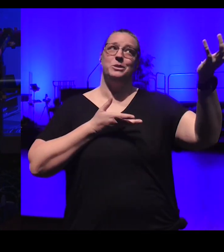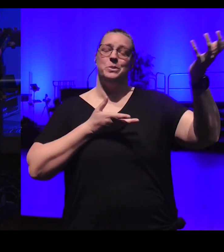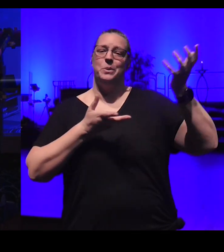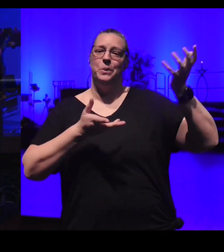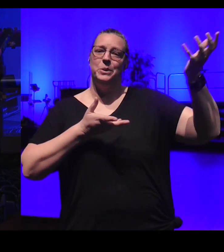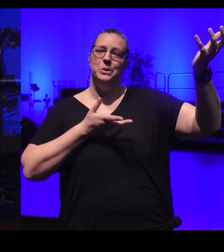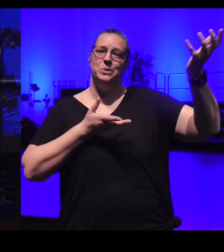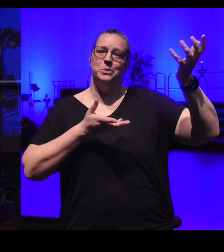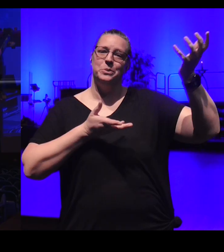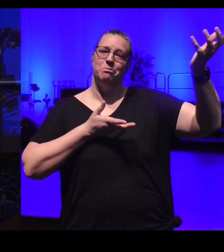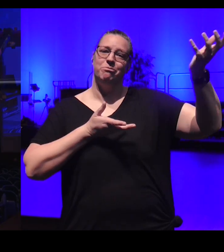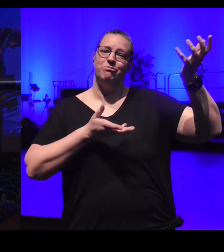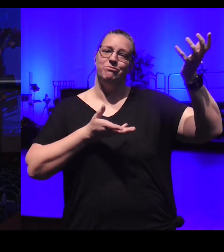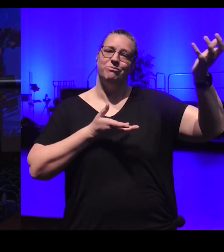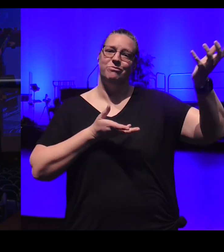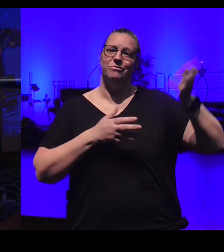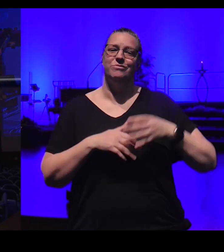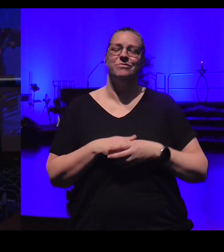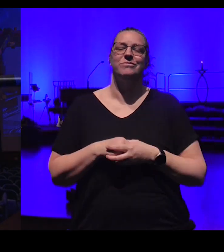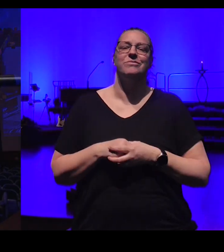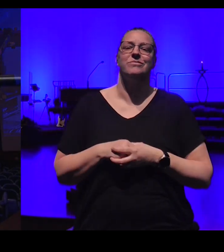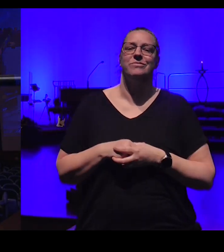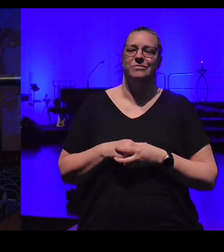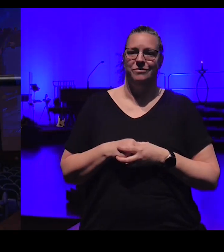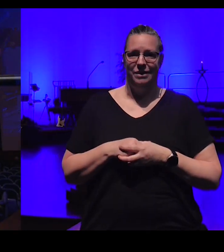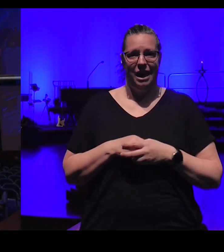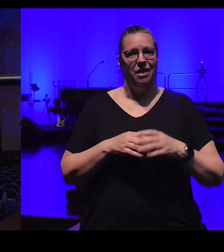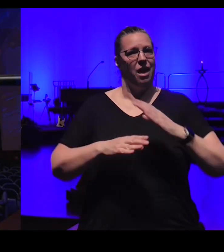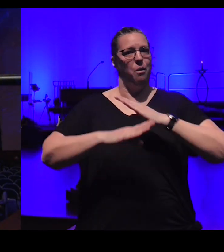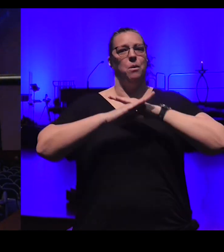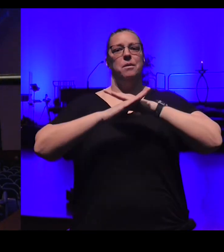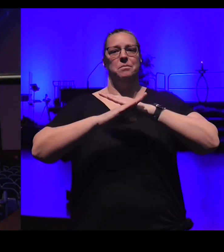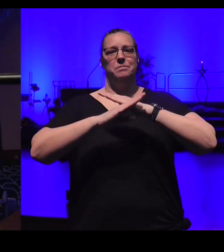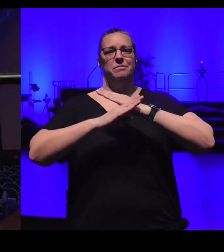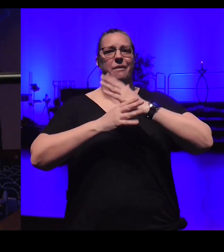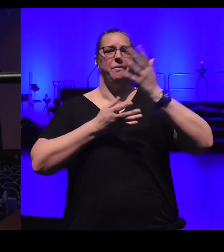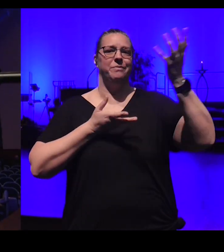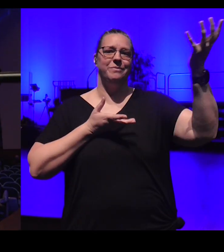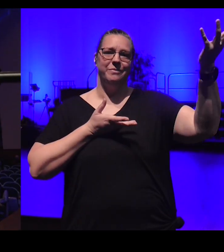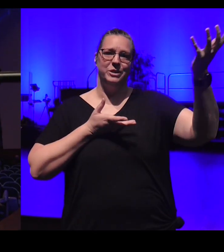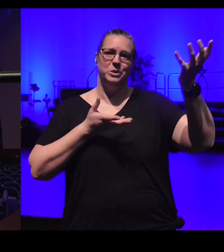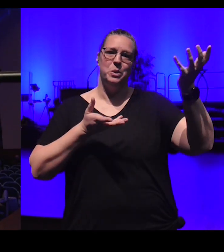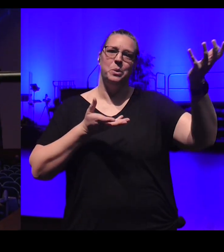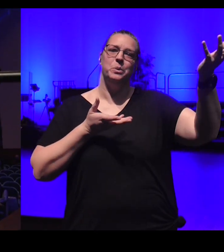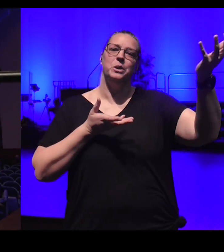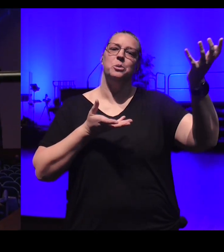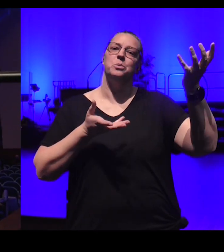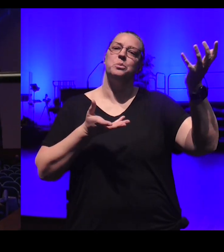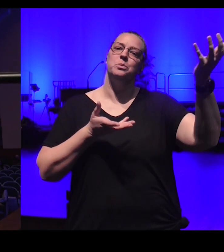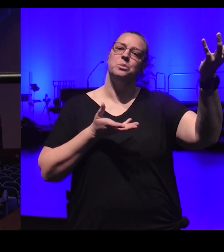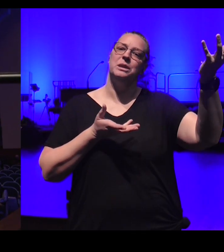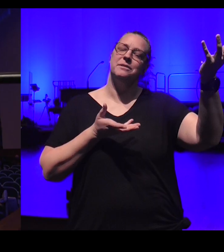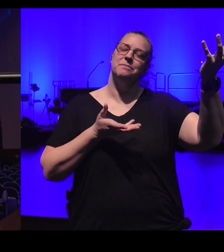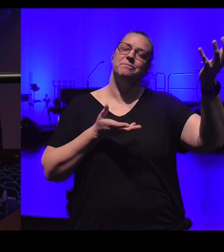to you. Oh, keep me from getting to you.